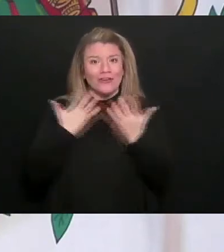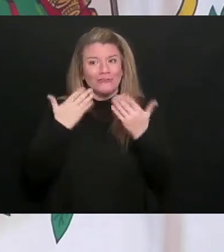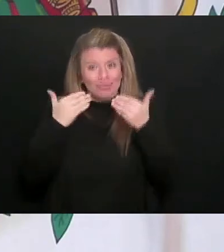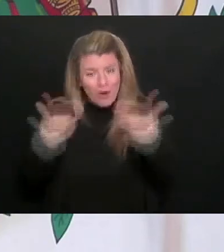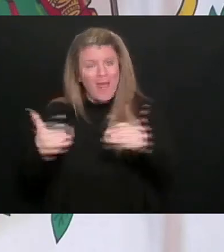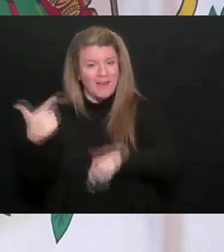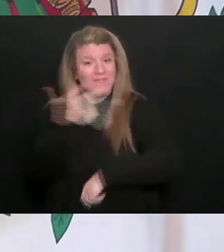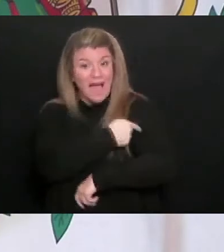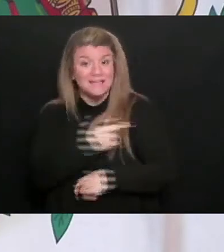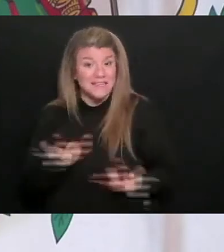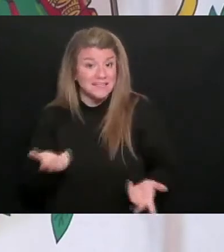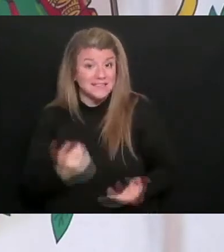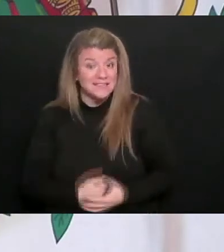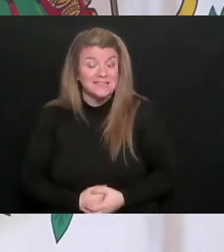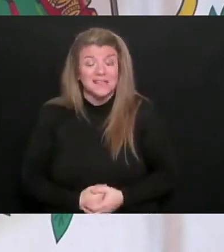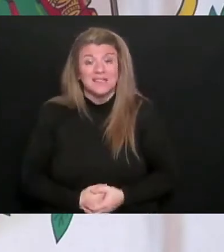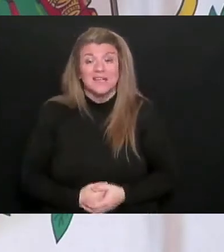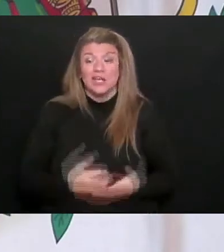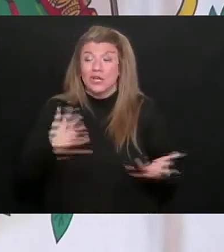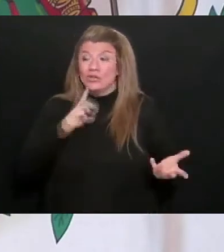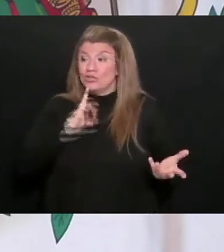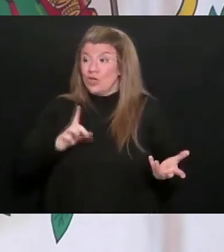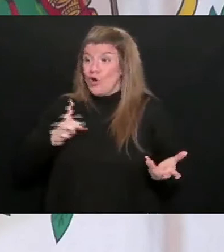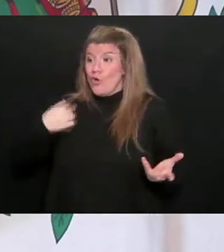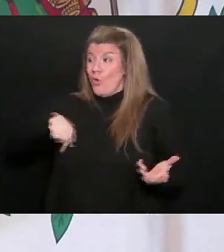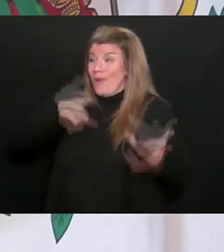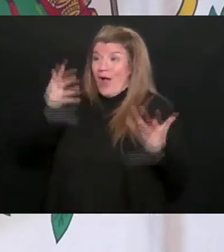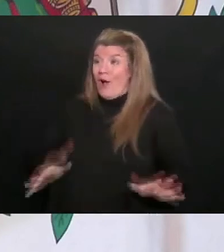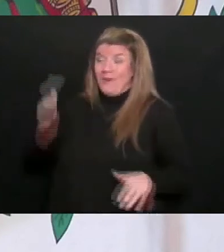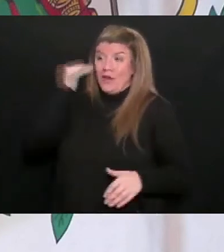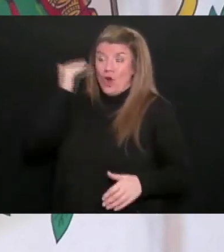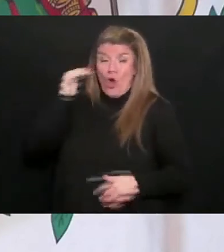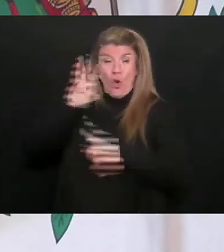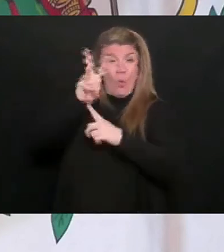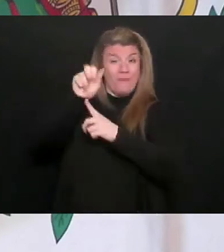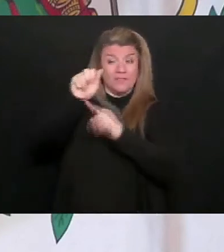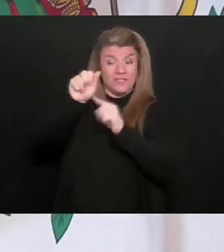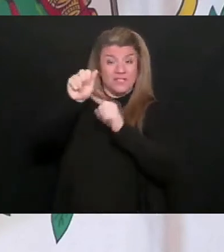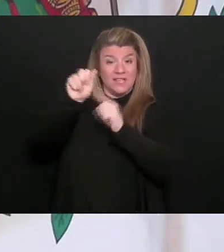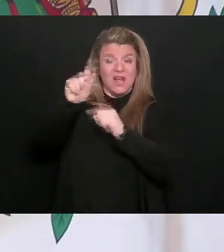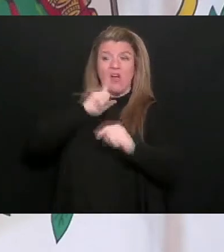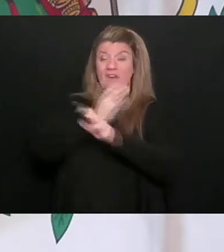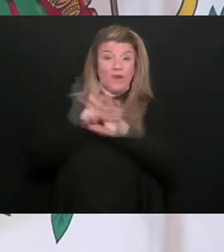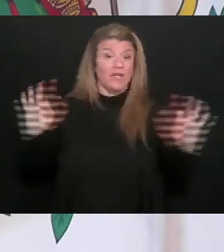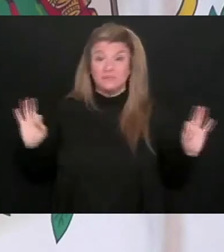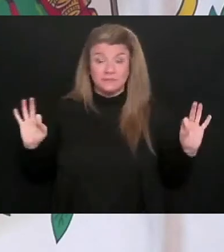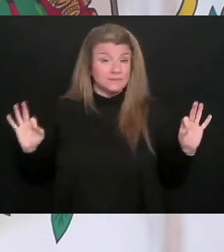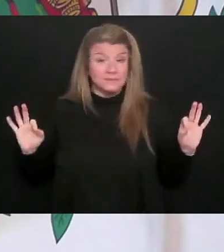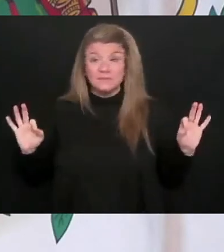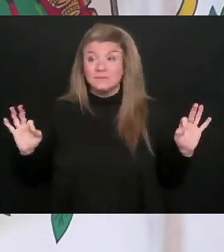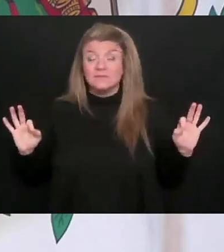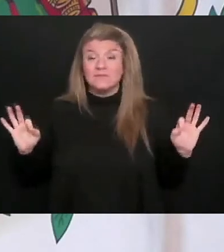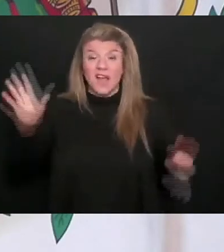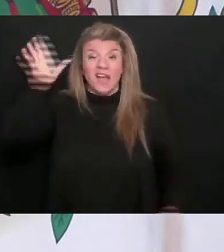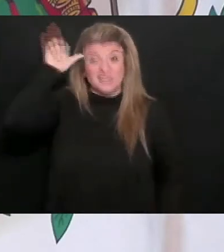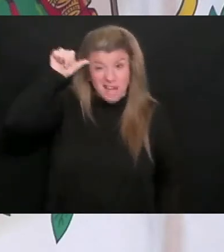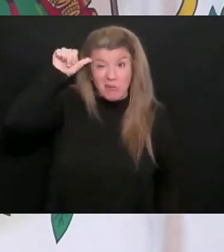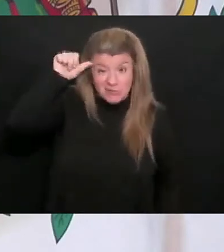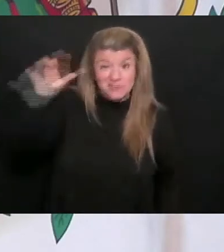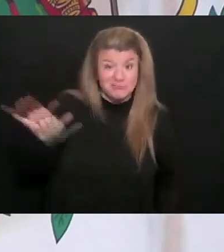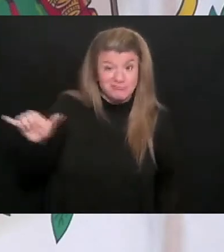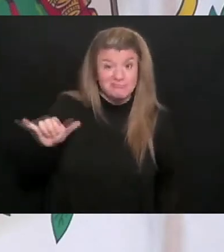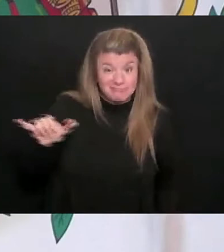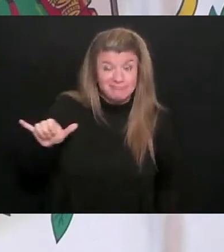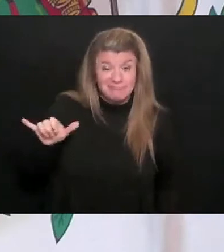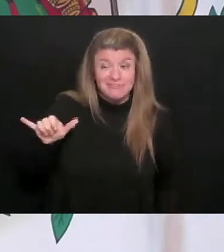So at the end of the day, we've always known West Virginians are free and stubborn a little bit